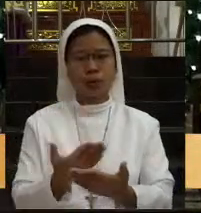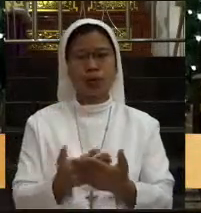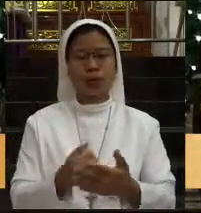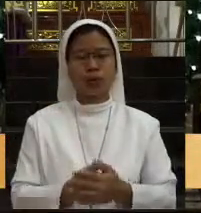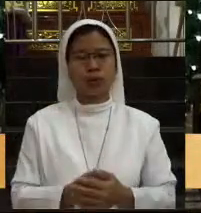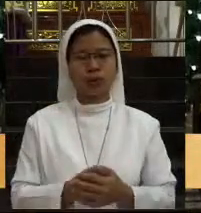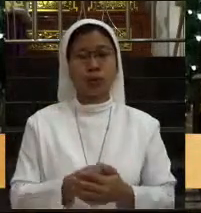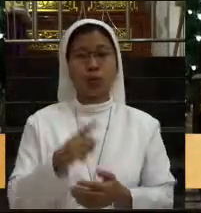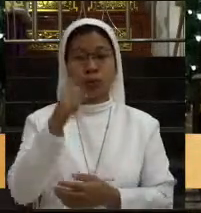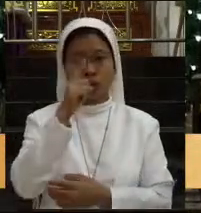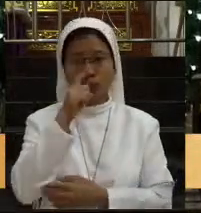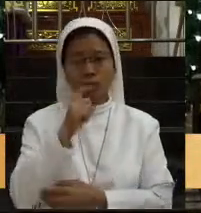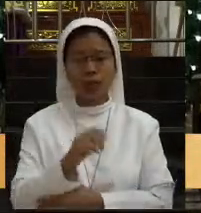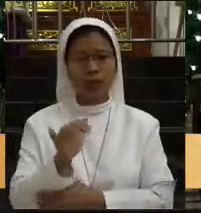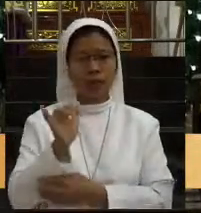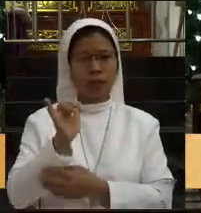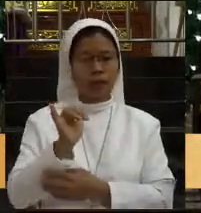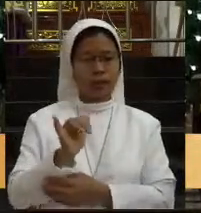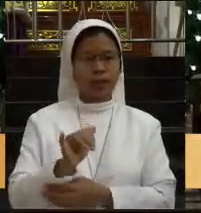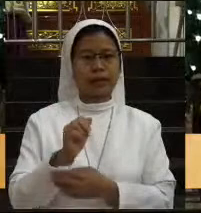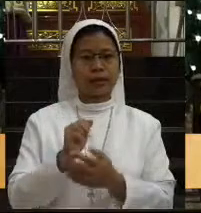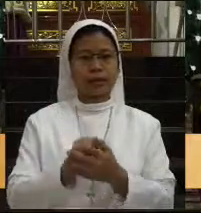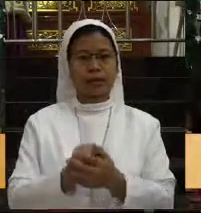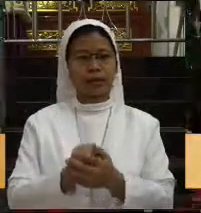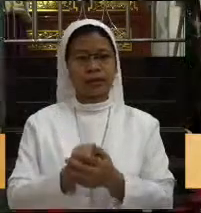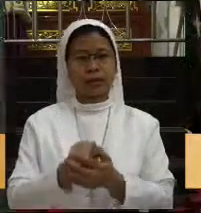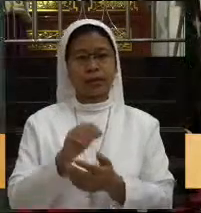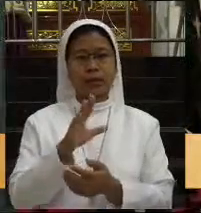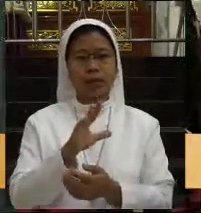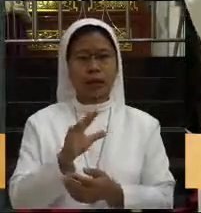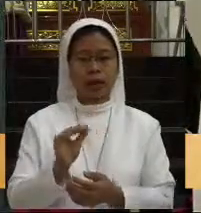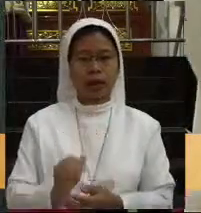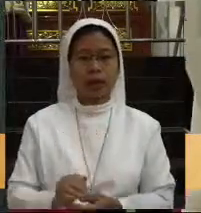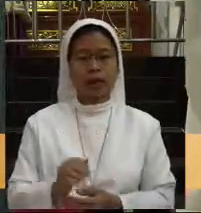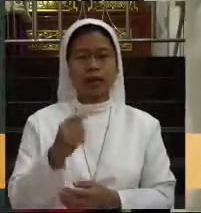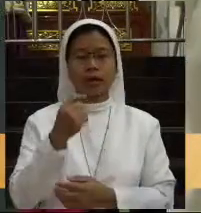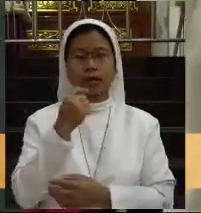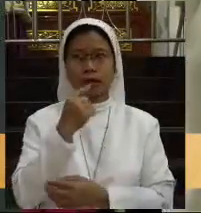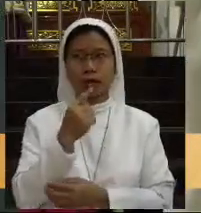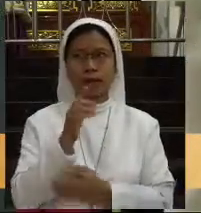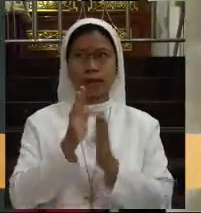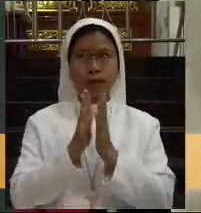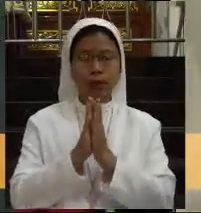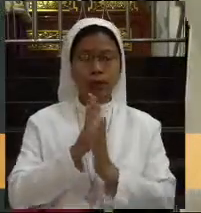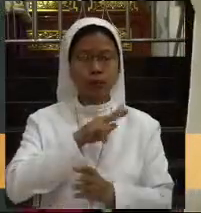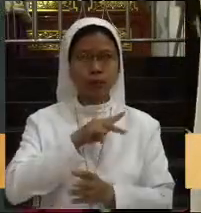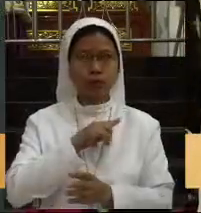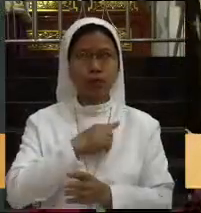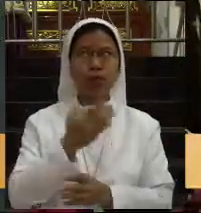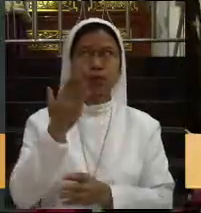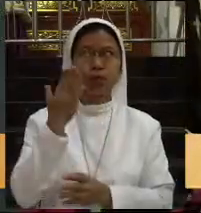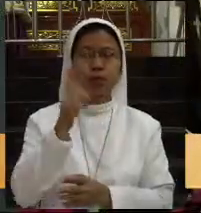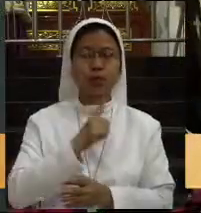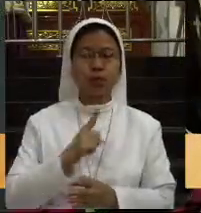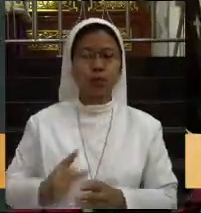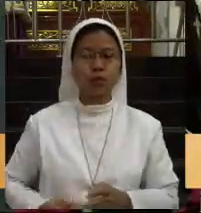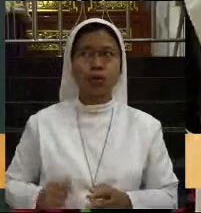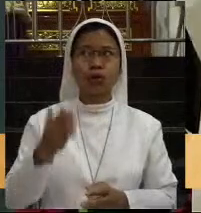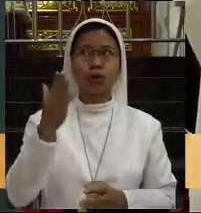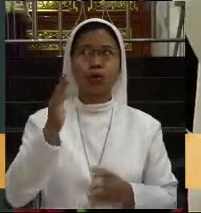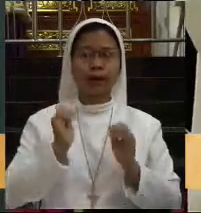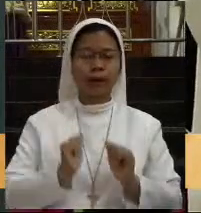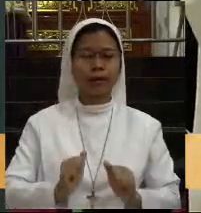That part is called Nunc Dimittis, meaning, Lord, you may now dismiss me. In other words, Lord, I'm now